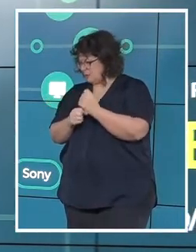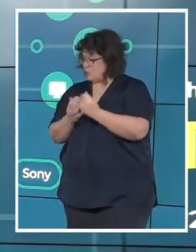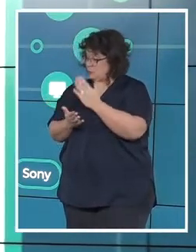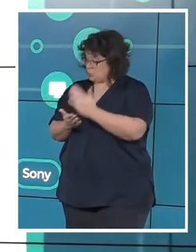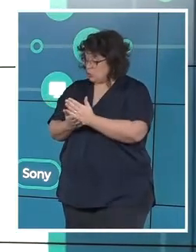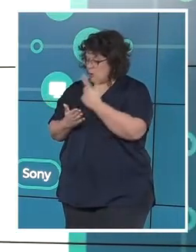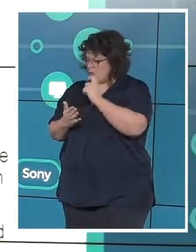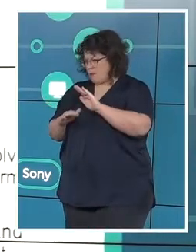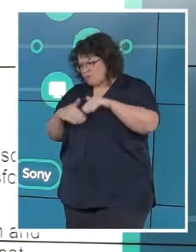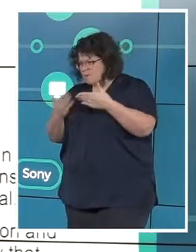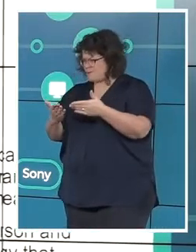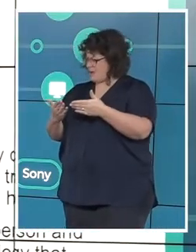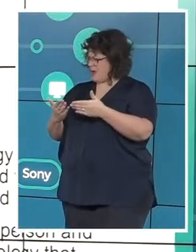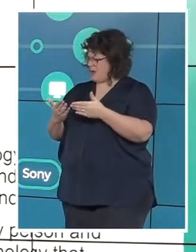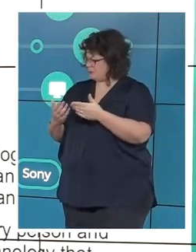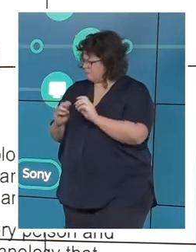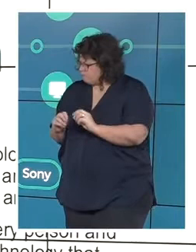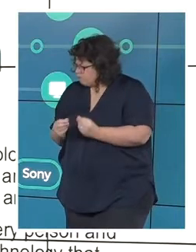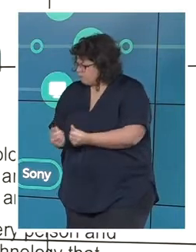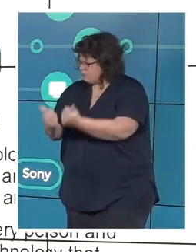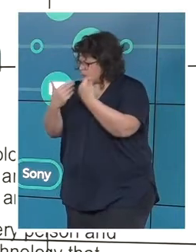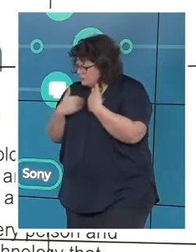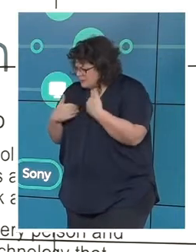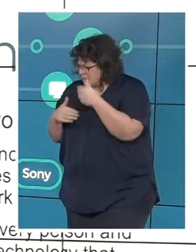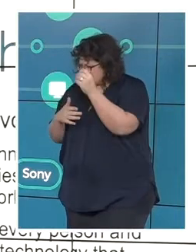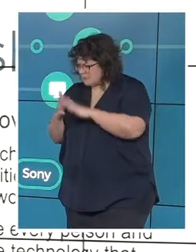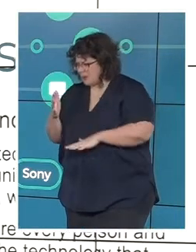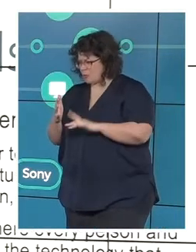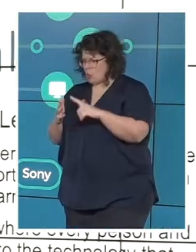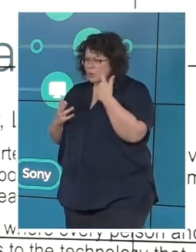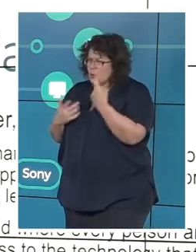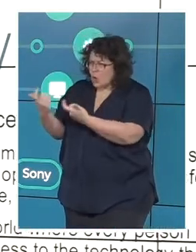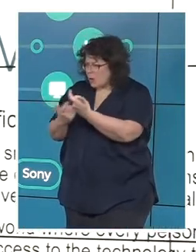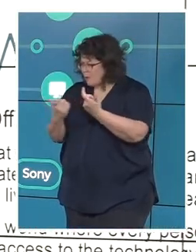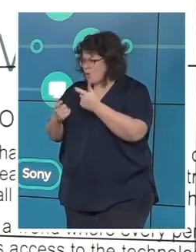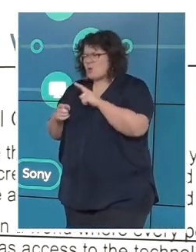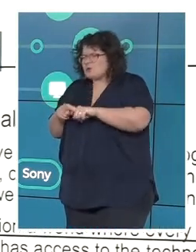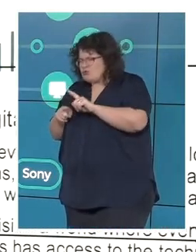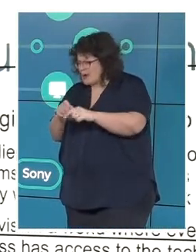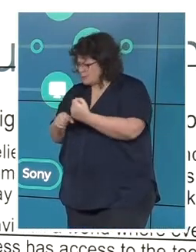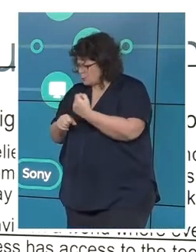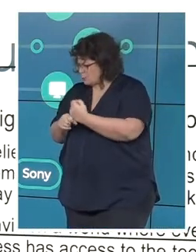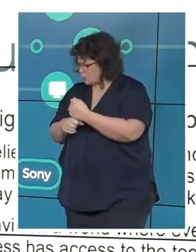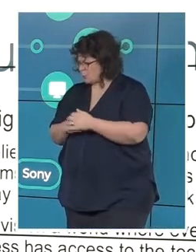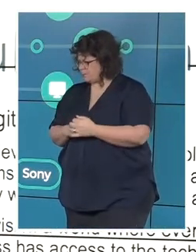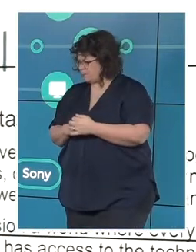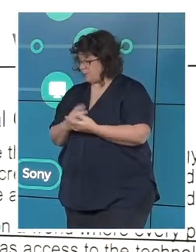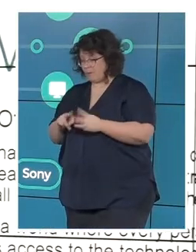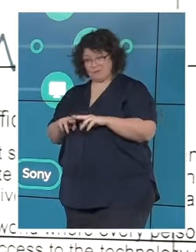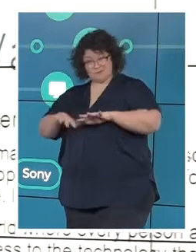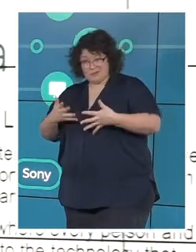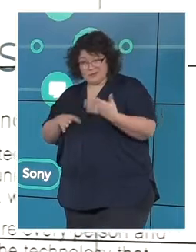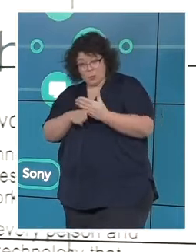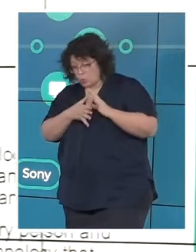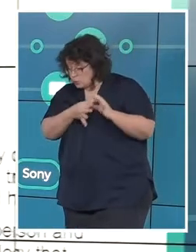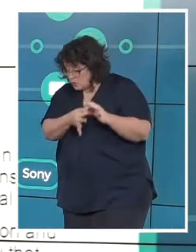Imagine if we could not work together to deliver that experience, not giving Stephen Hawkins everything that he needed to come and